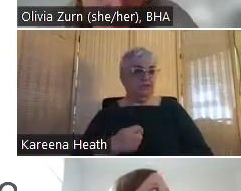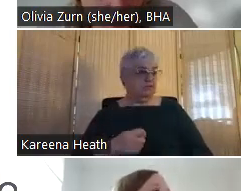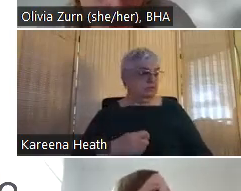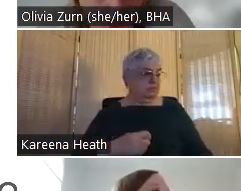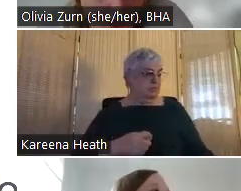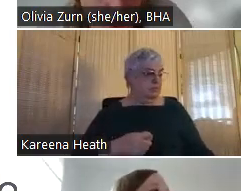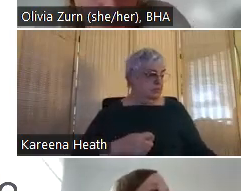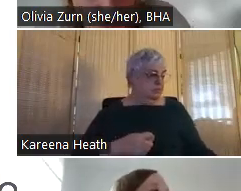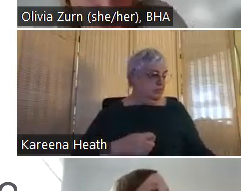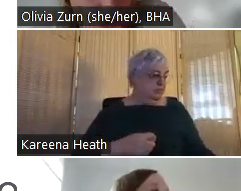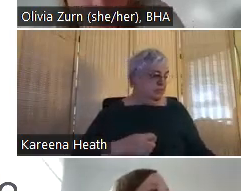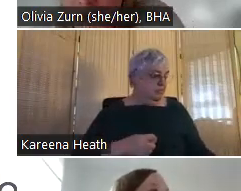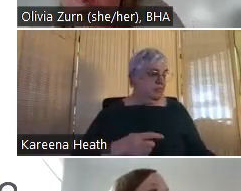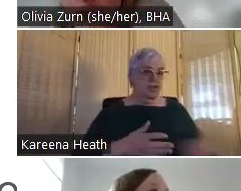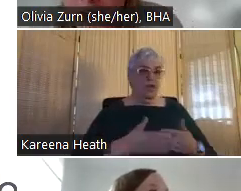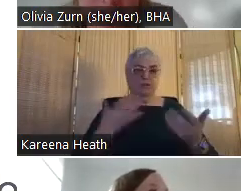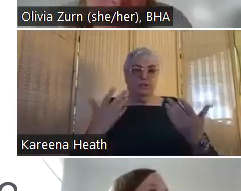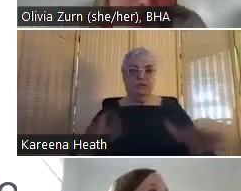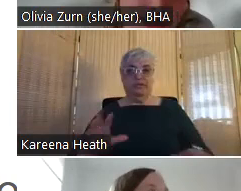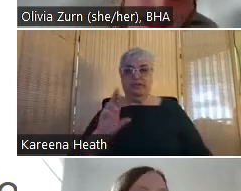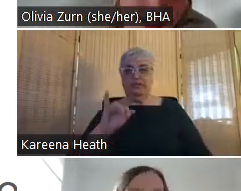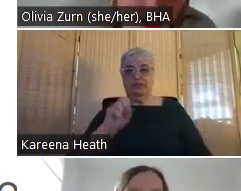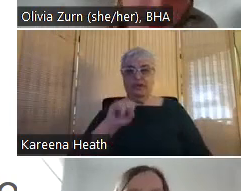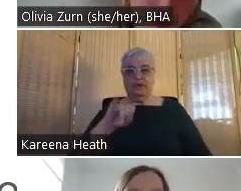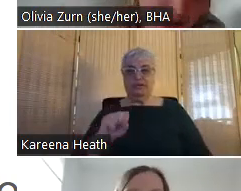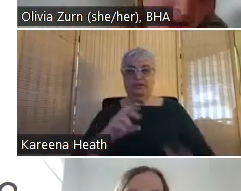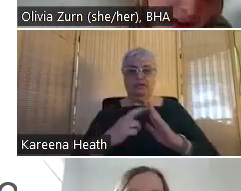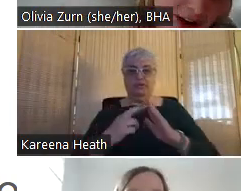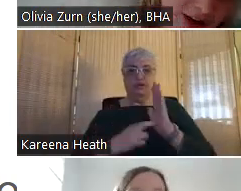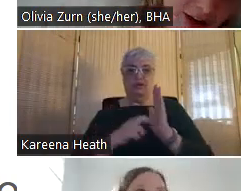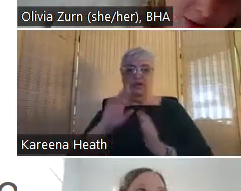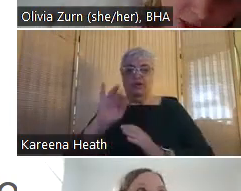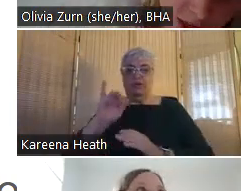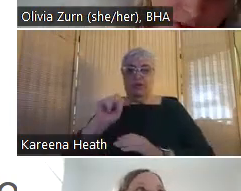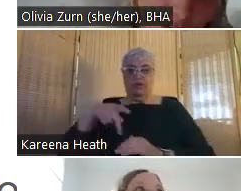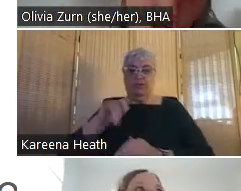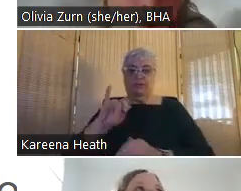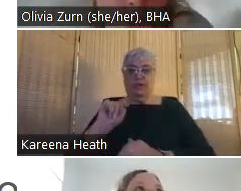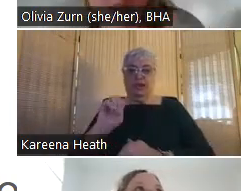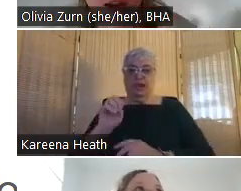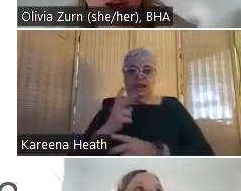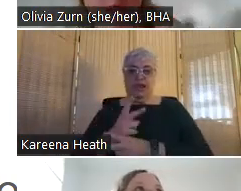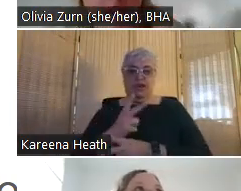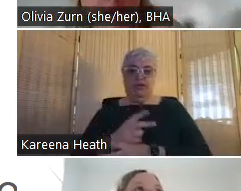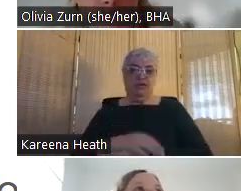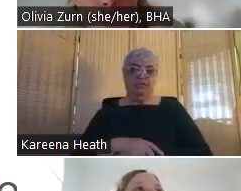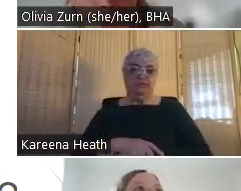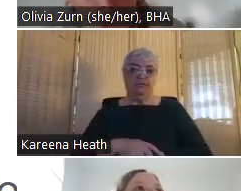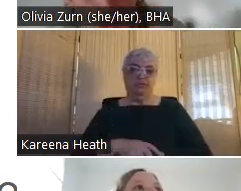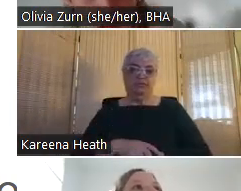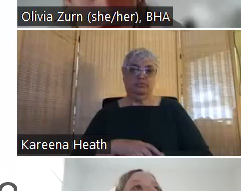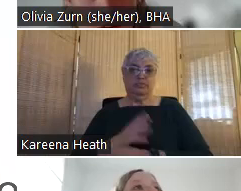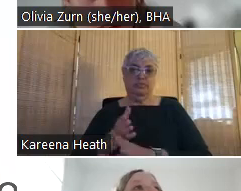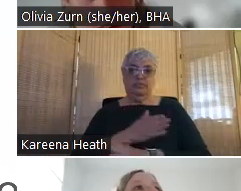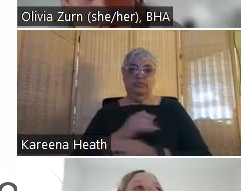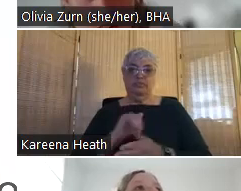All right, almost through the crisis rules. So respite care, we have, we previously